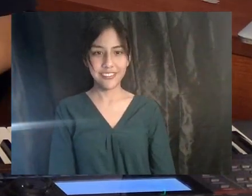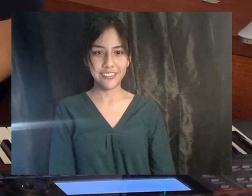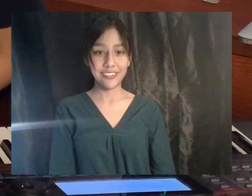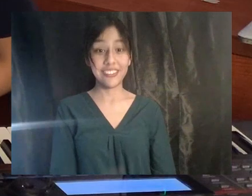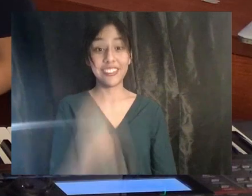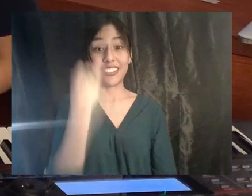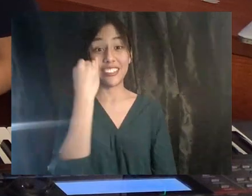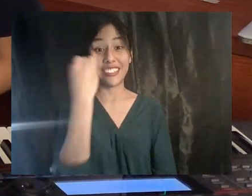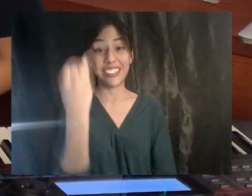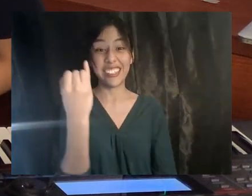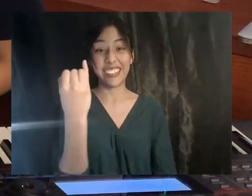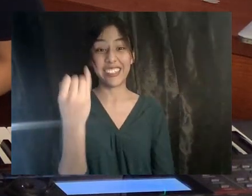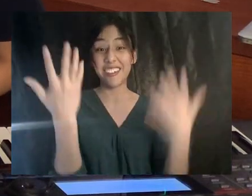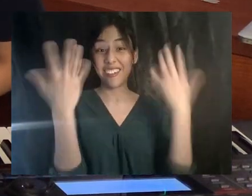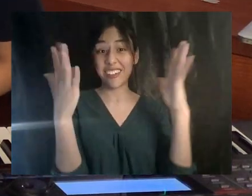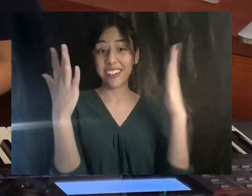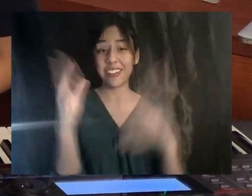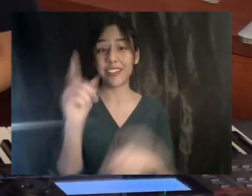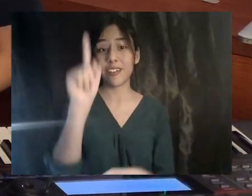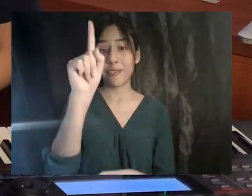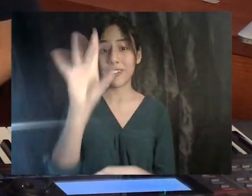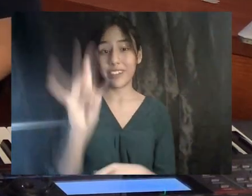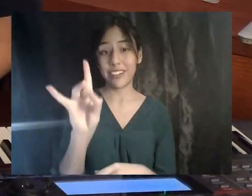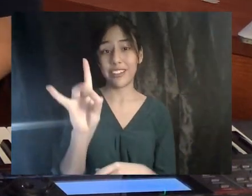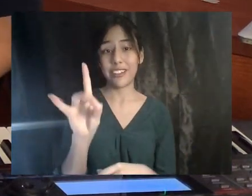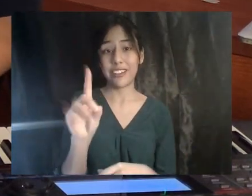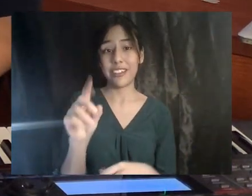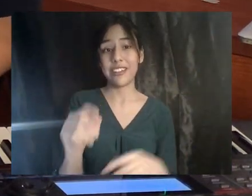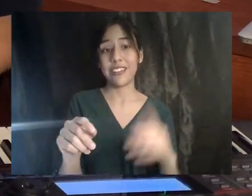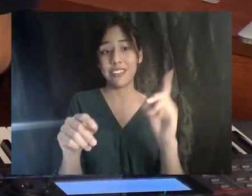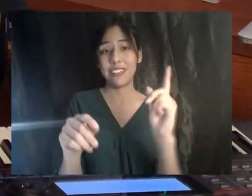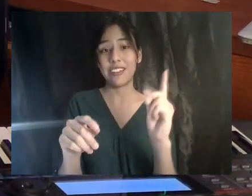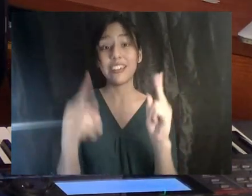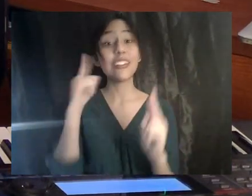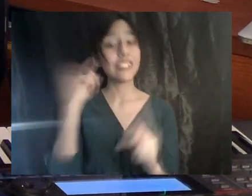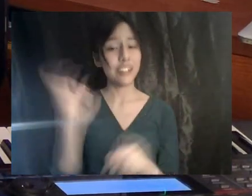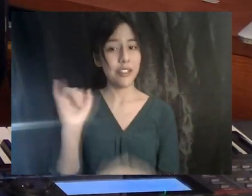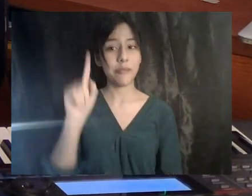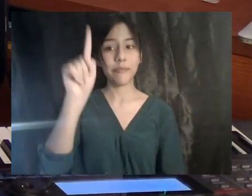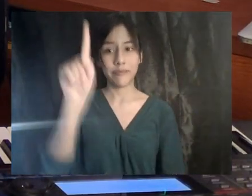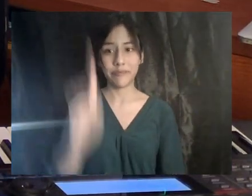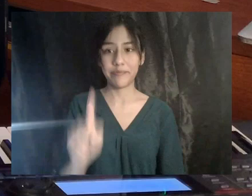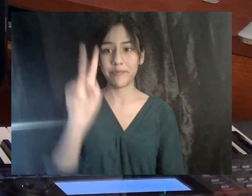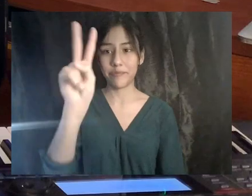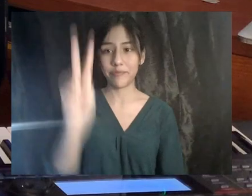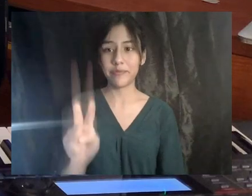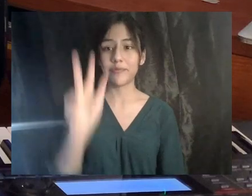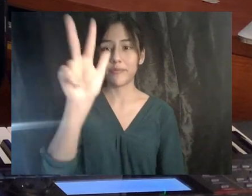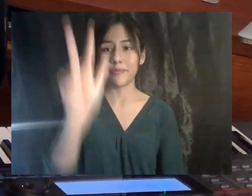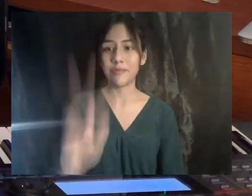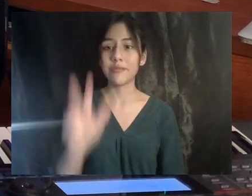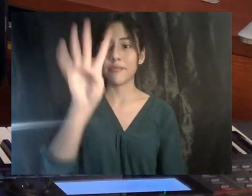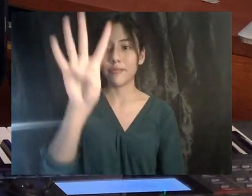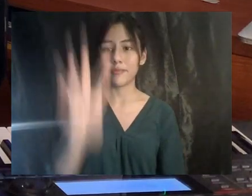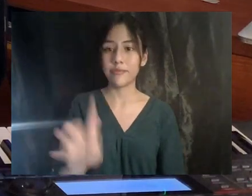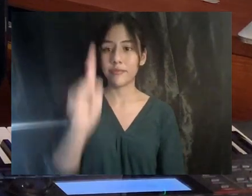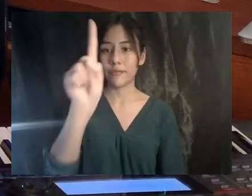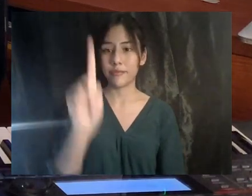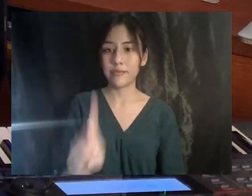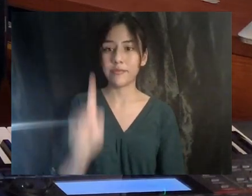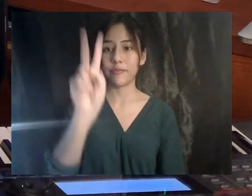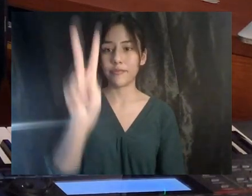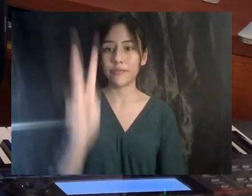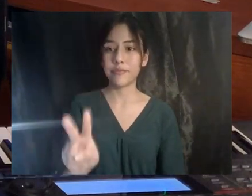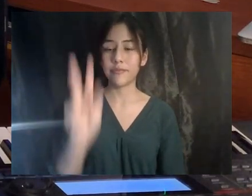So if we were to clap our eighth note, it would sound like this. Ready? 1 and 2 and 3 and 4 and